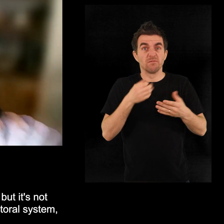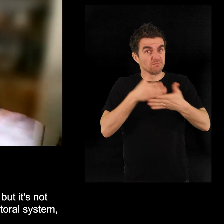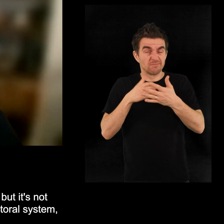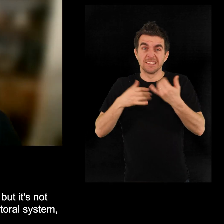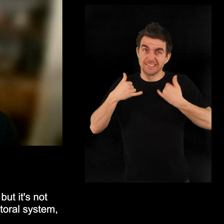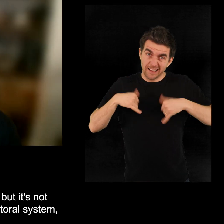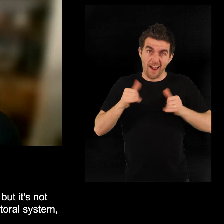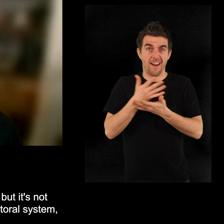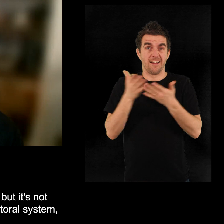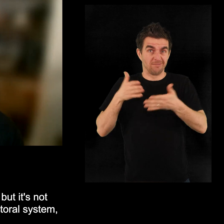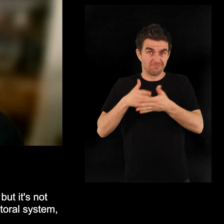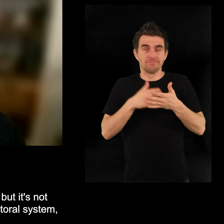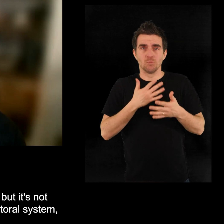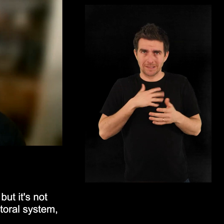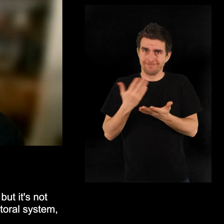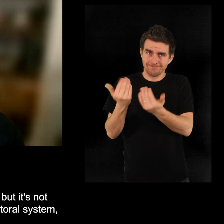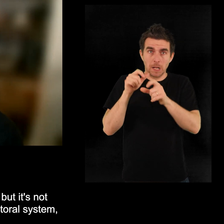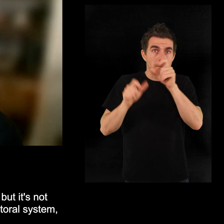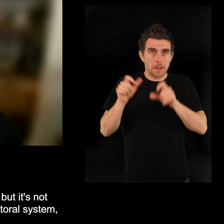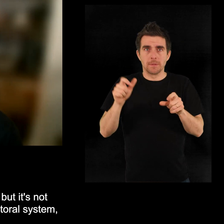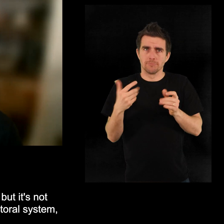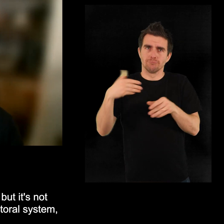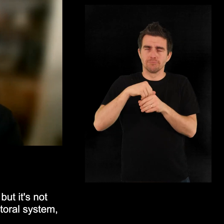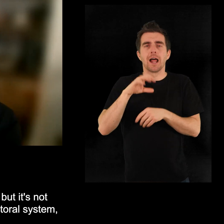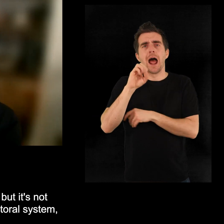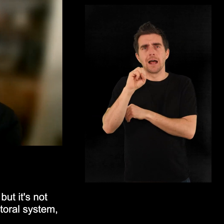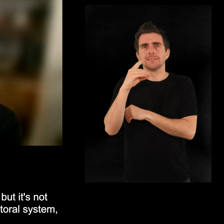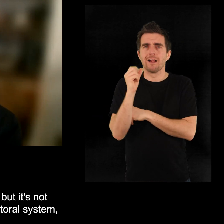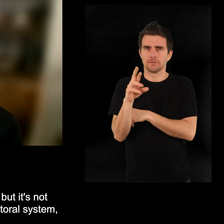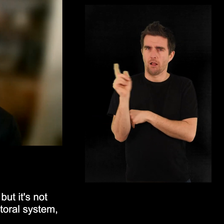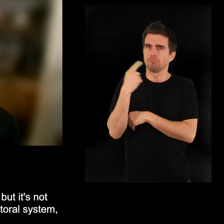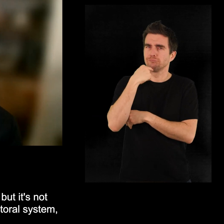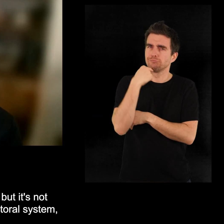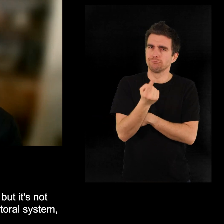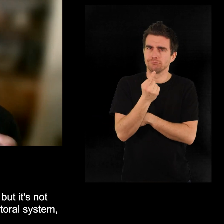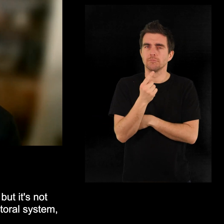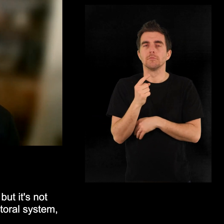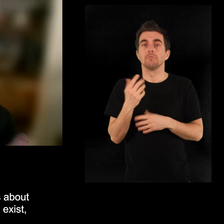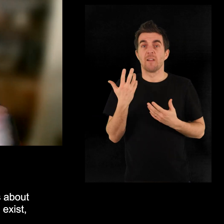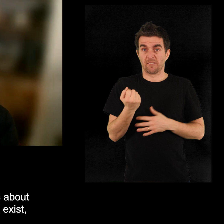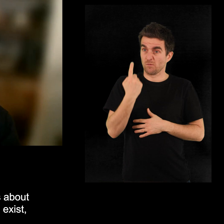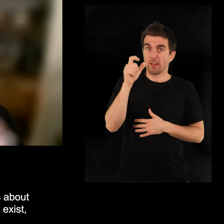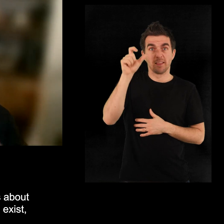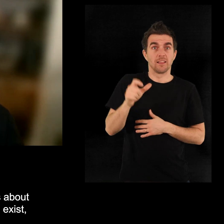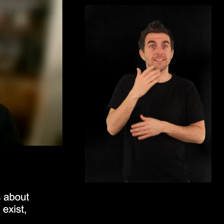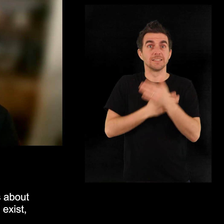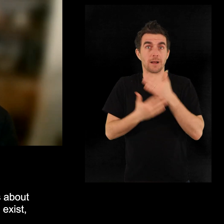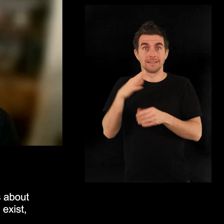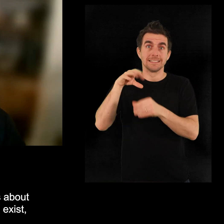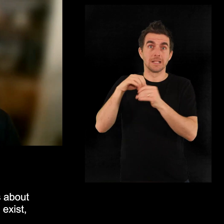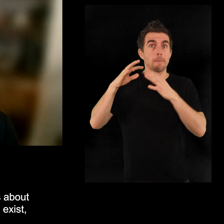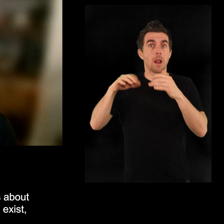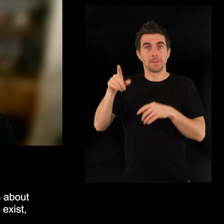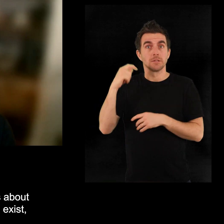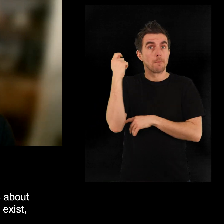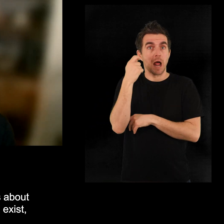So do read that convention, but it's not just about access to the electoral system, and you'll see a couple of films about